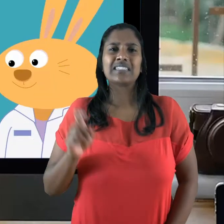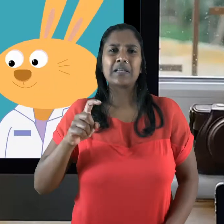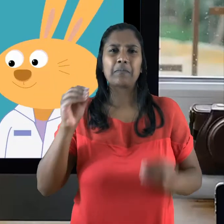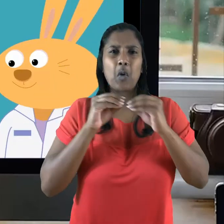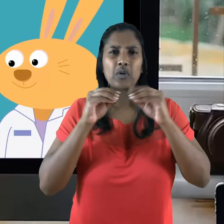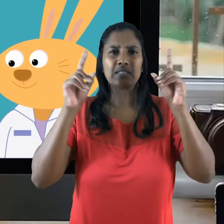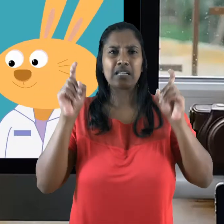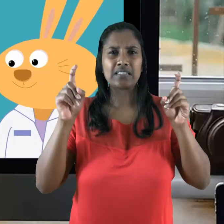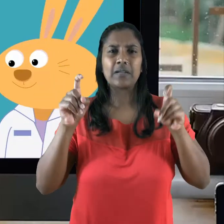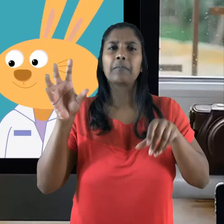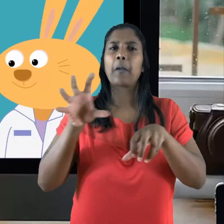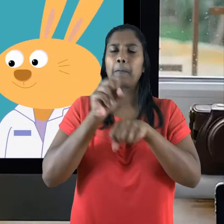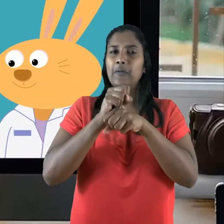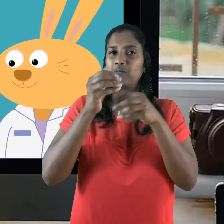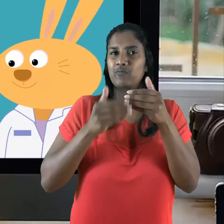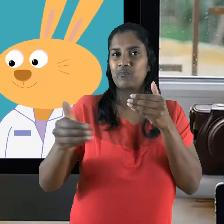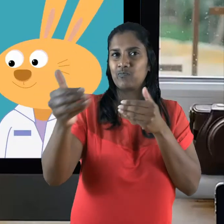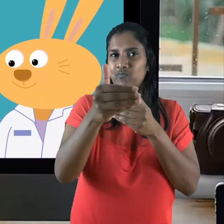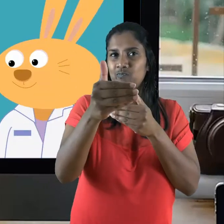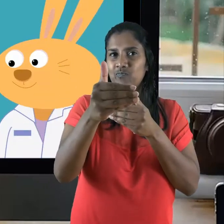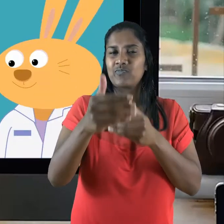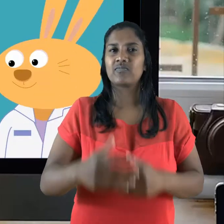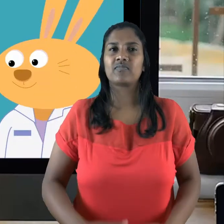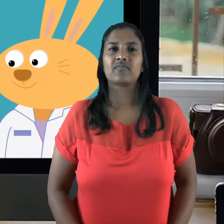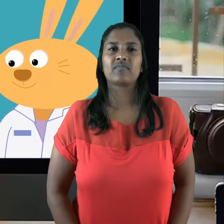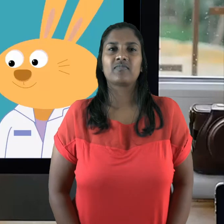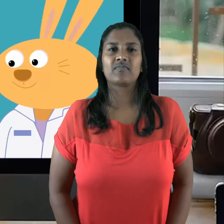another appointment. This hearing assessment is